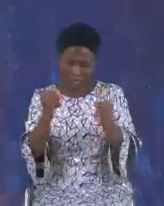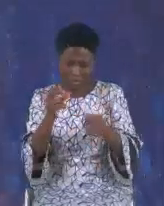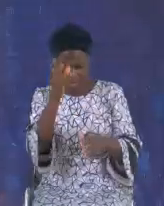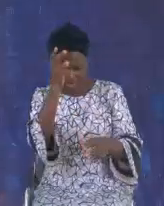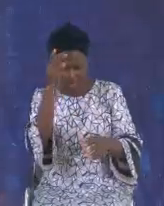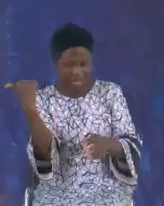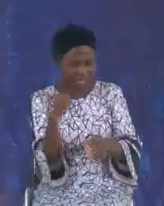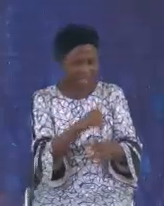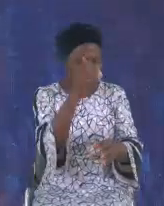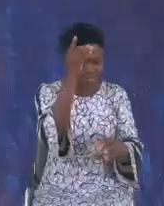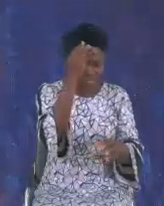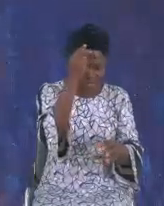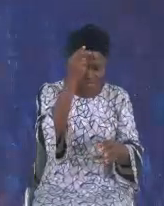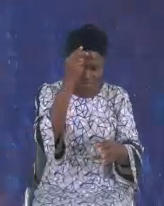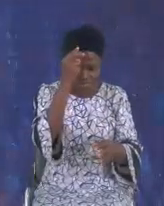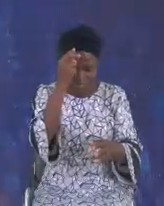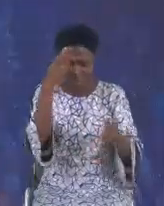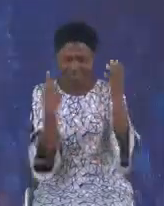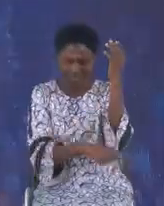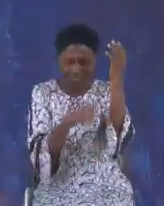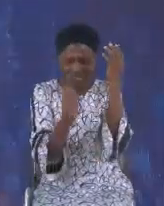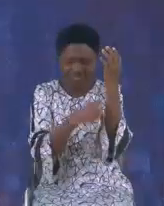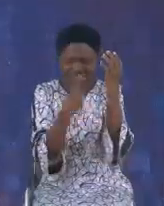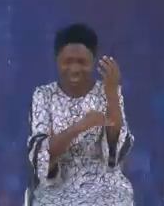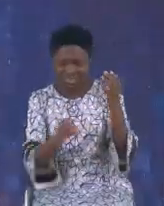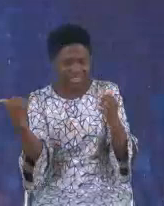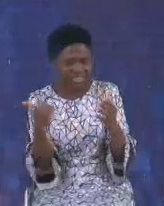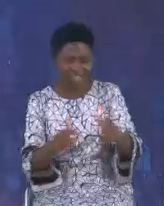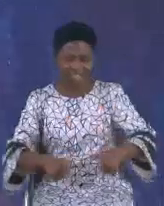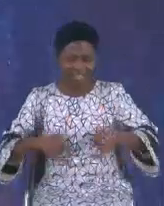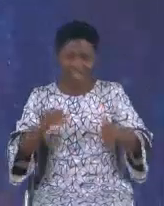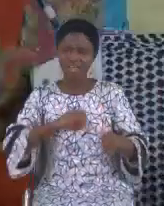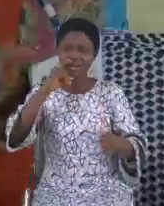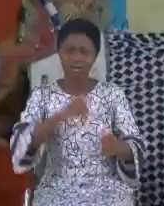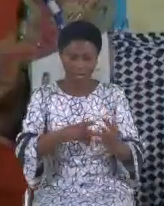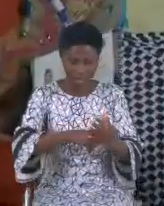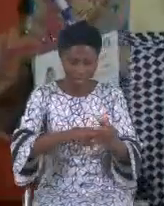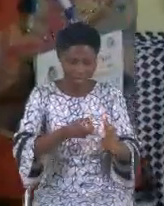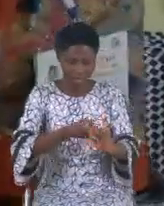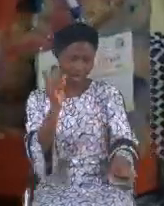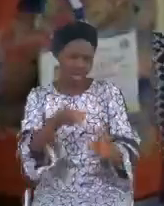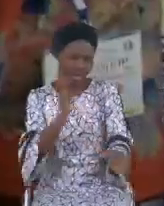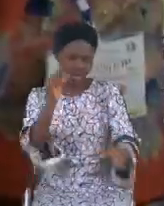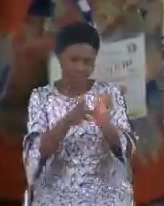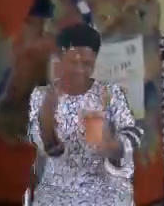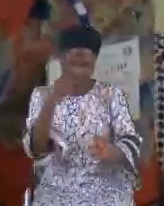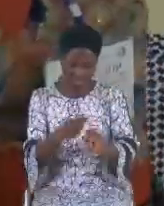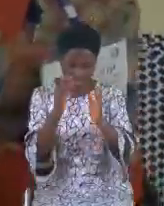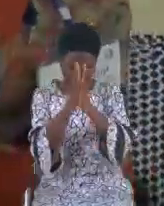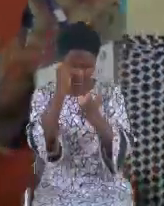demon, tormenting any life, I command, come out in Jesus' name.